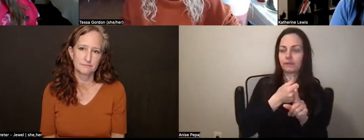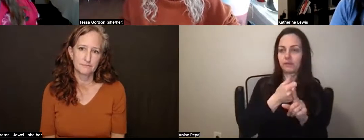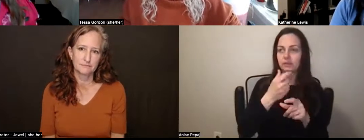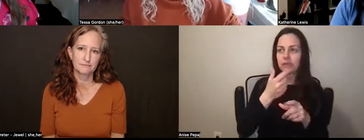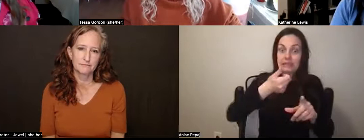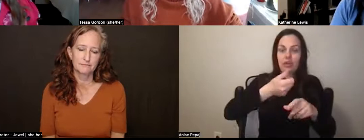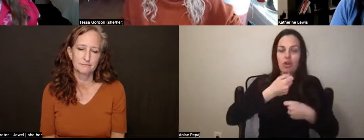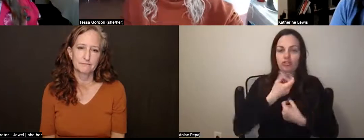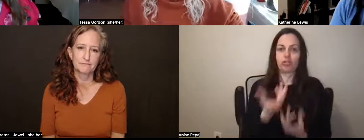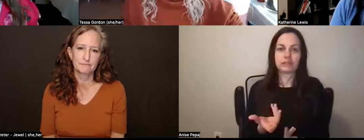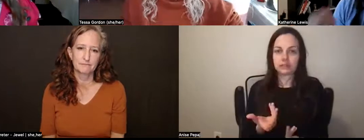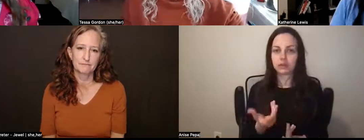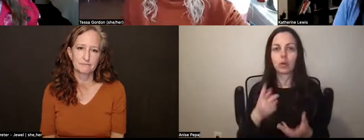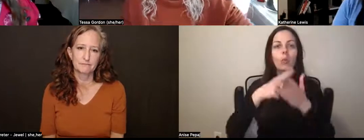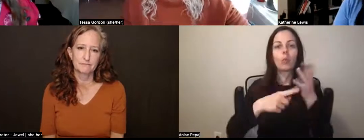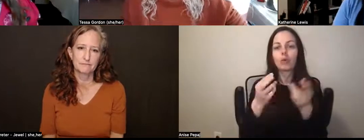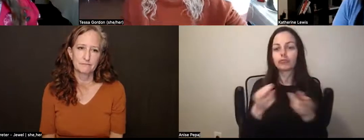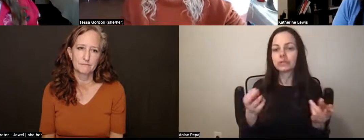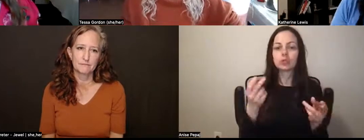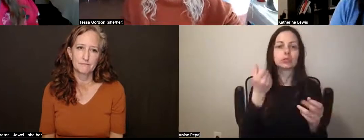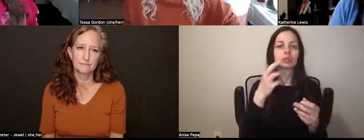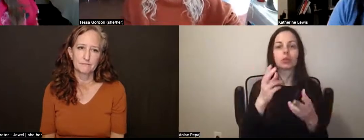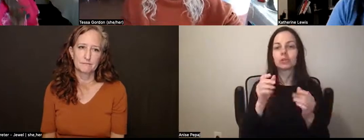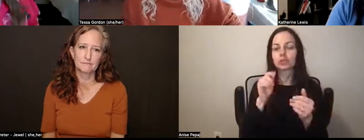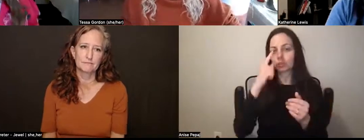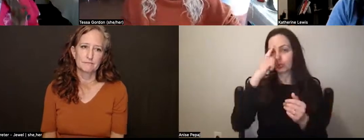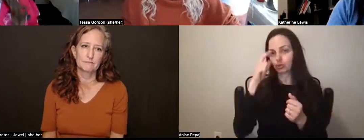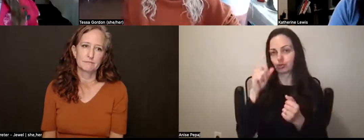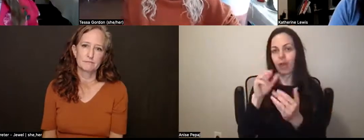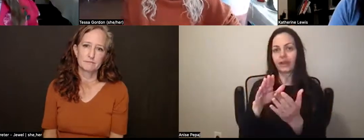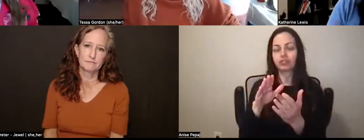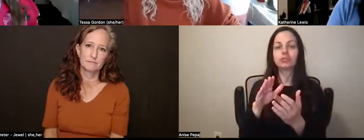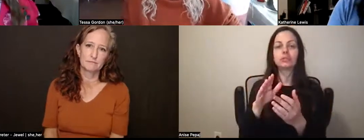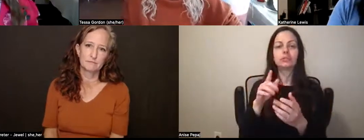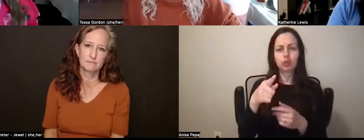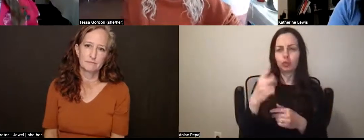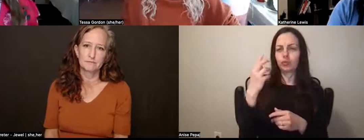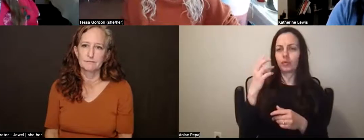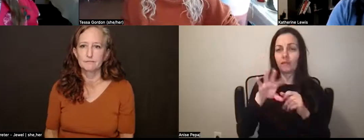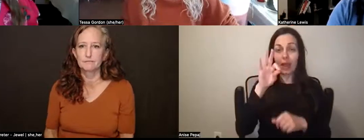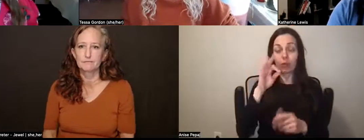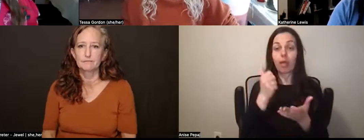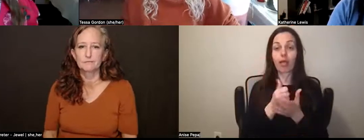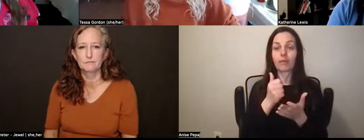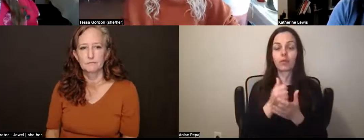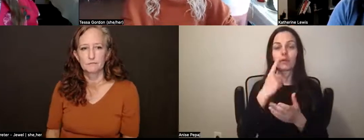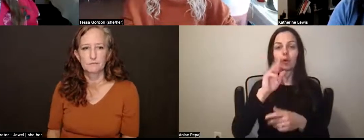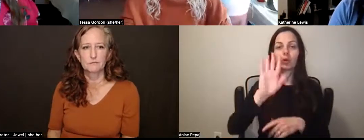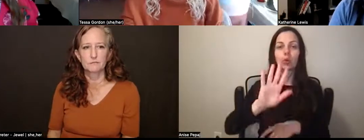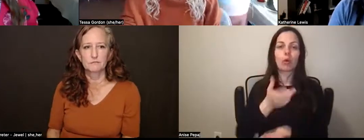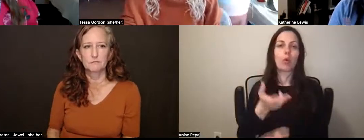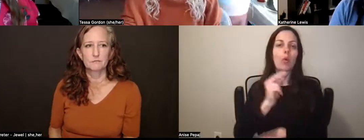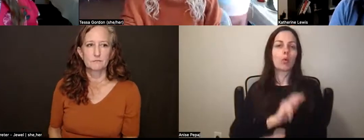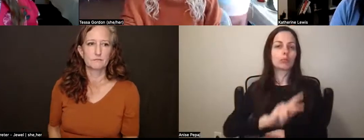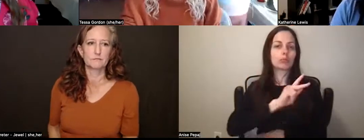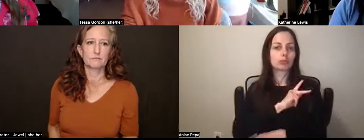What resources and/or strategies have you found to be helpful in your own personal advocacy efforts to help